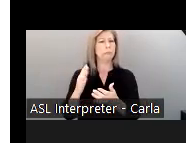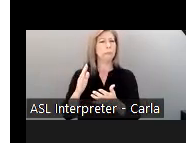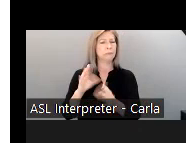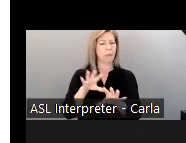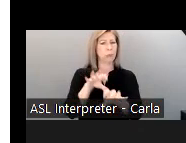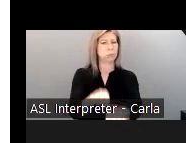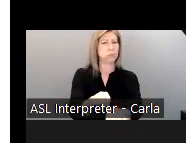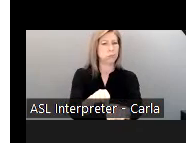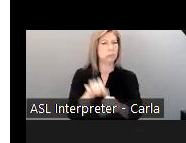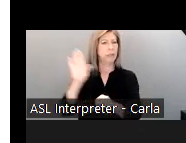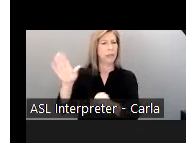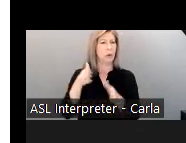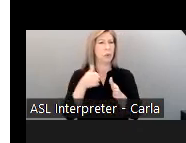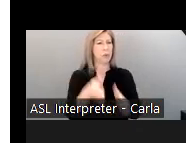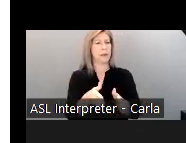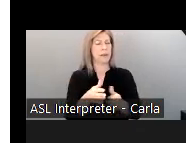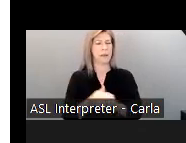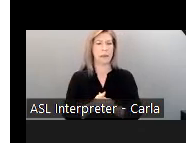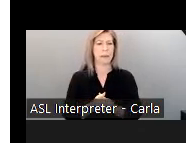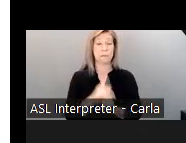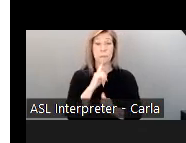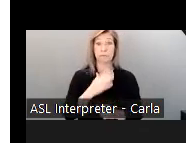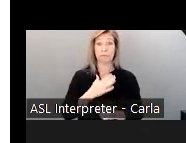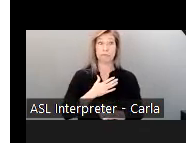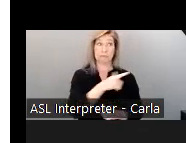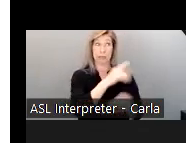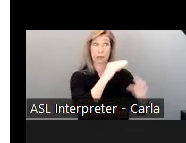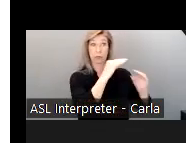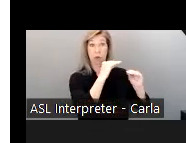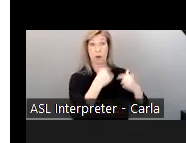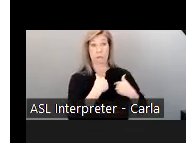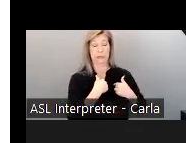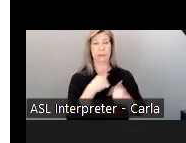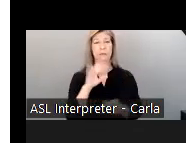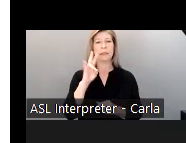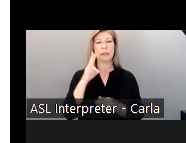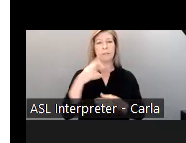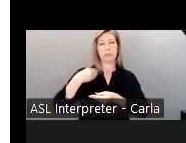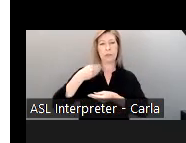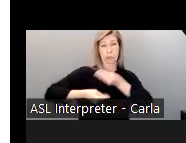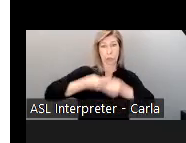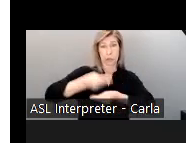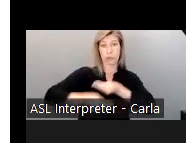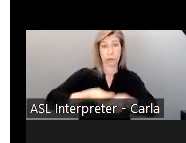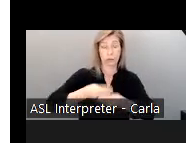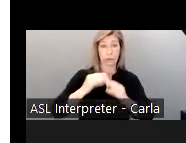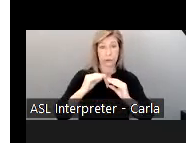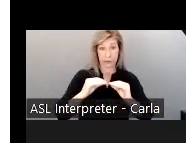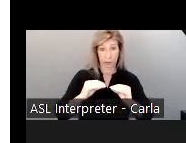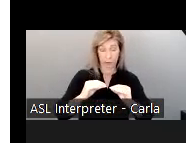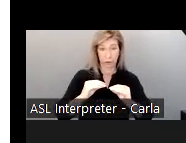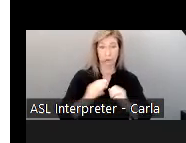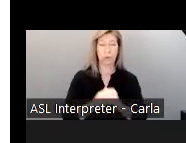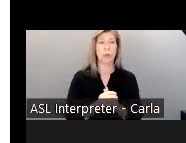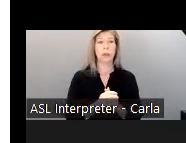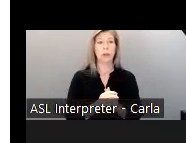So I was taught the 7th-generation teachings, and how I was taught it